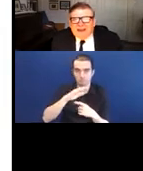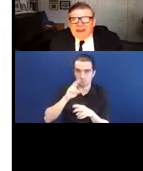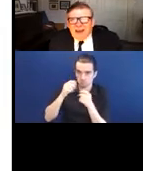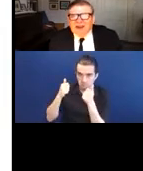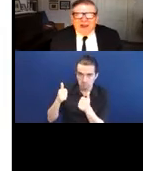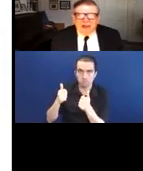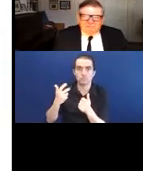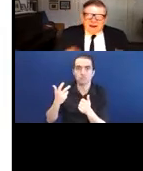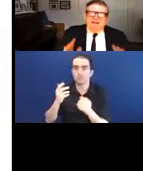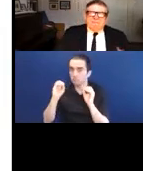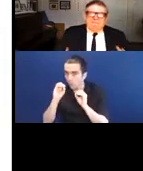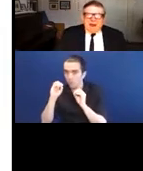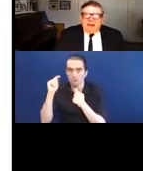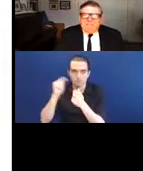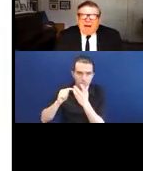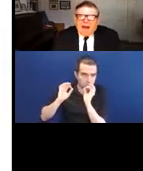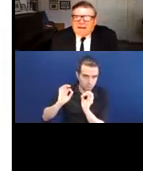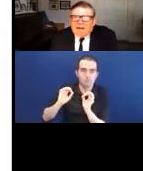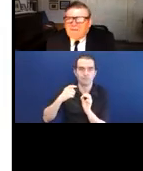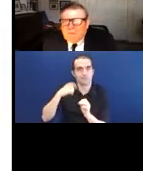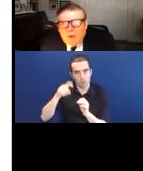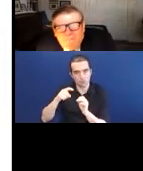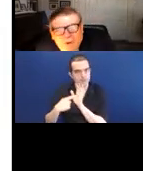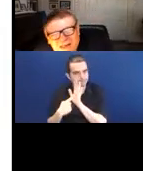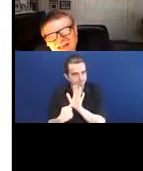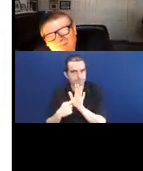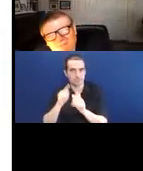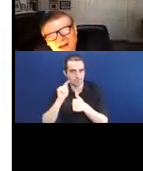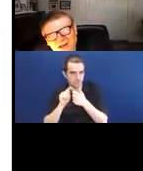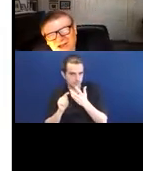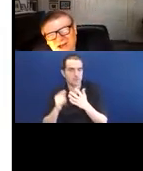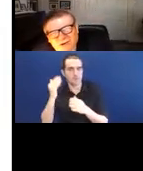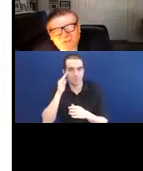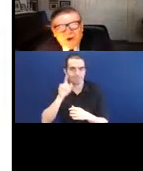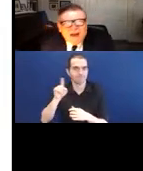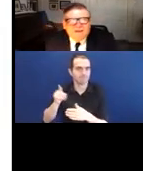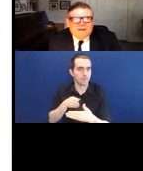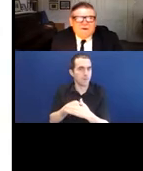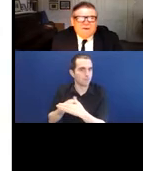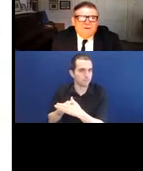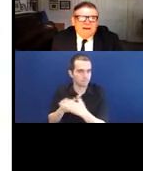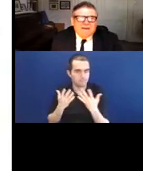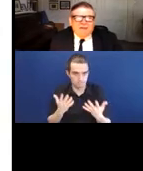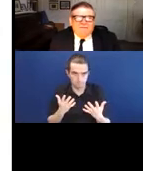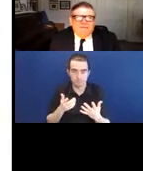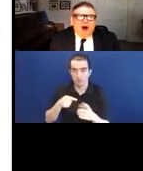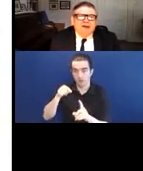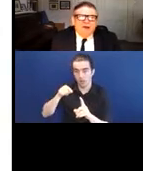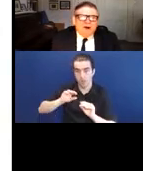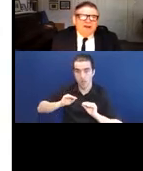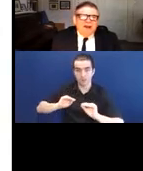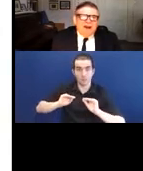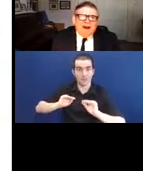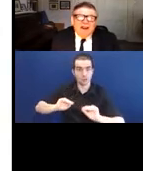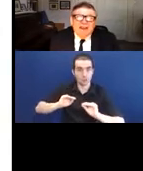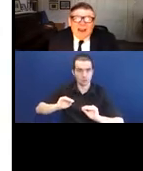on education, this has been a really big impact. 1.6 billion children were out of school, some of them for as long